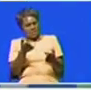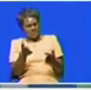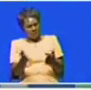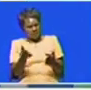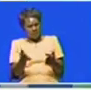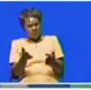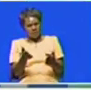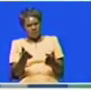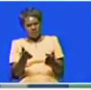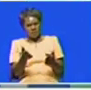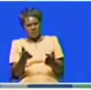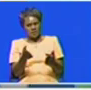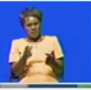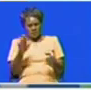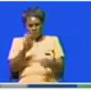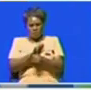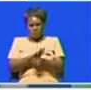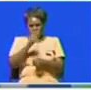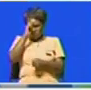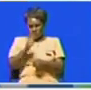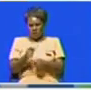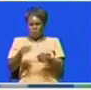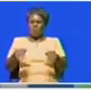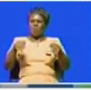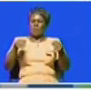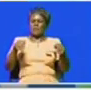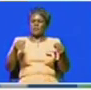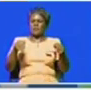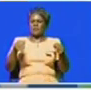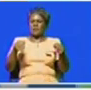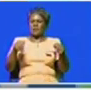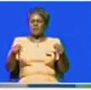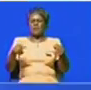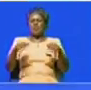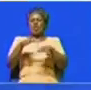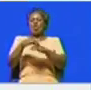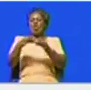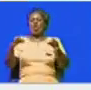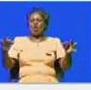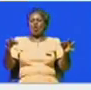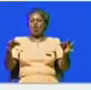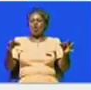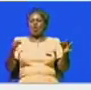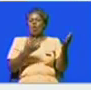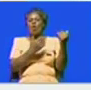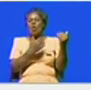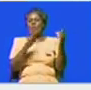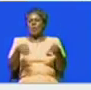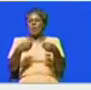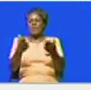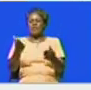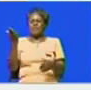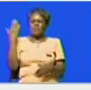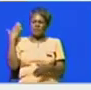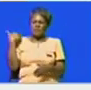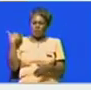that detailed judgment. We are all waiting on it. In fact, it's taken too long because we would have hoped they would have had it out